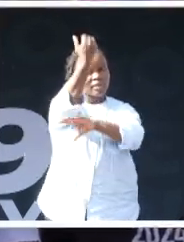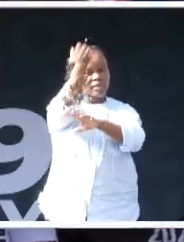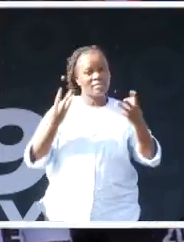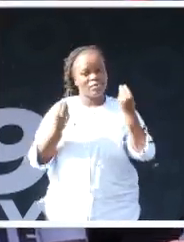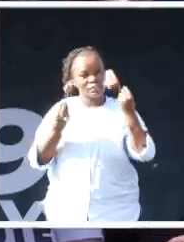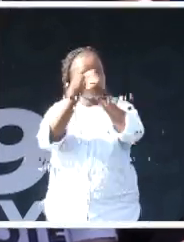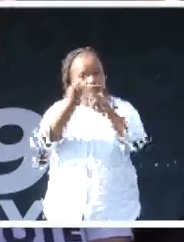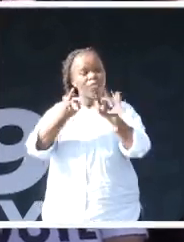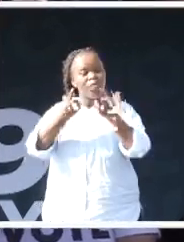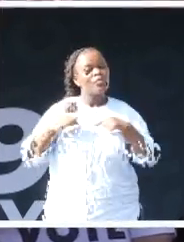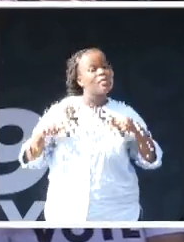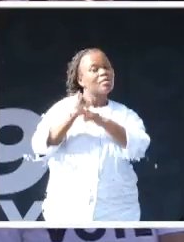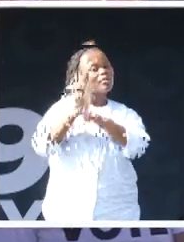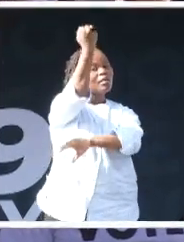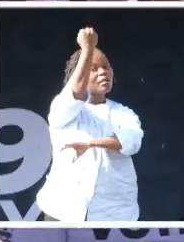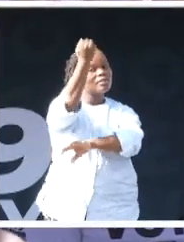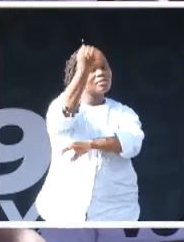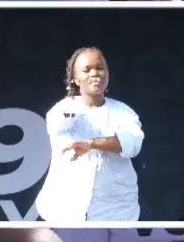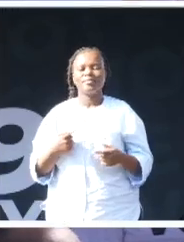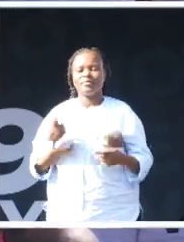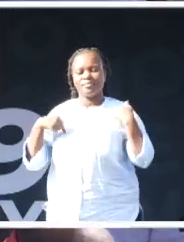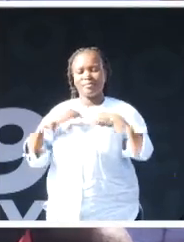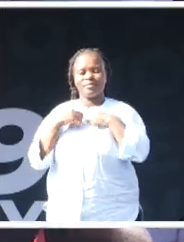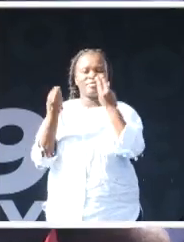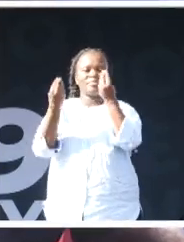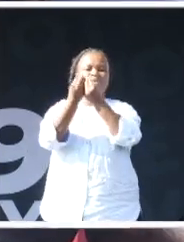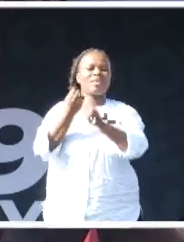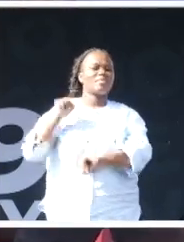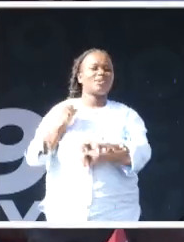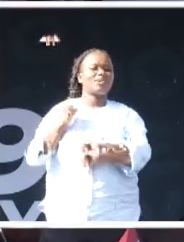We rise. Amandla.